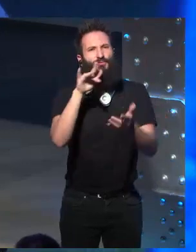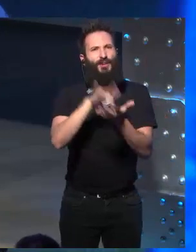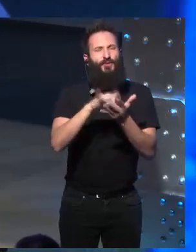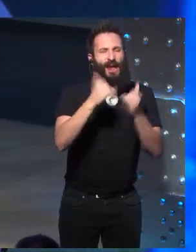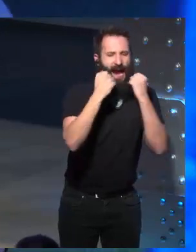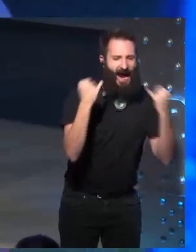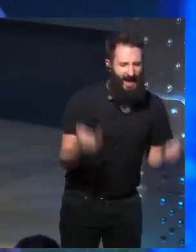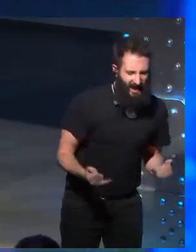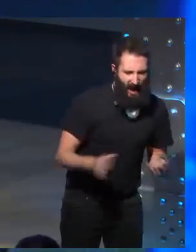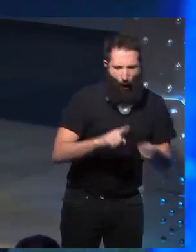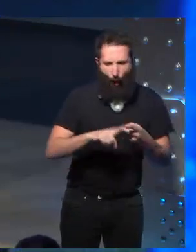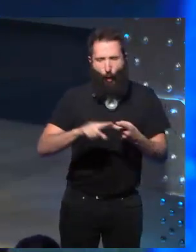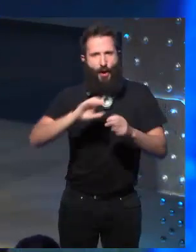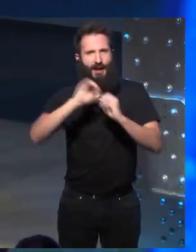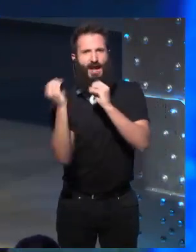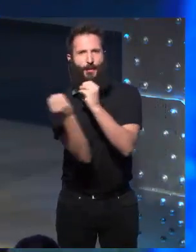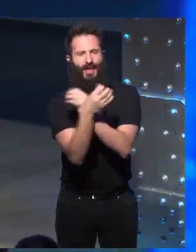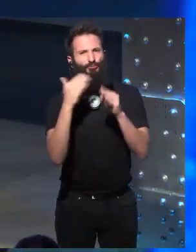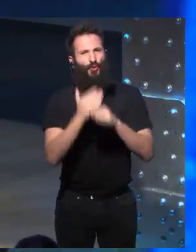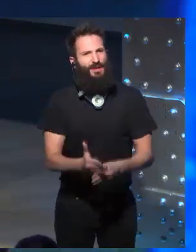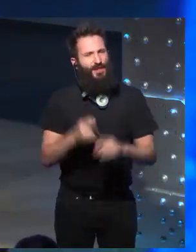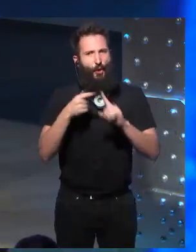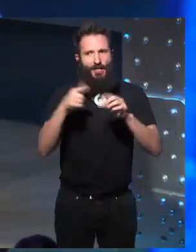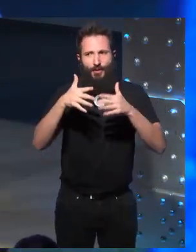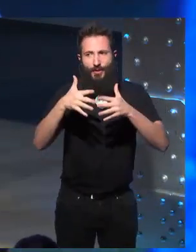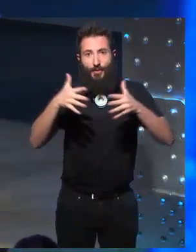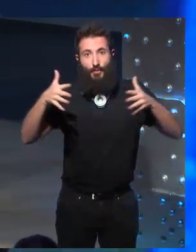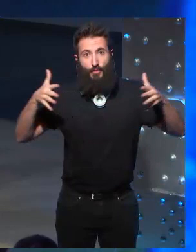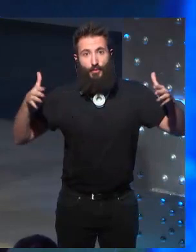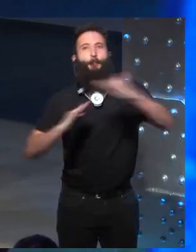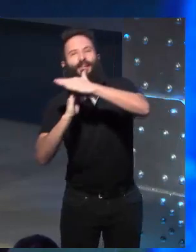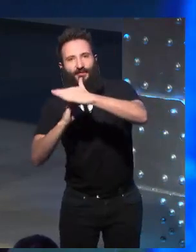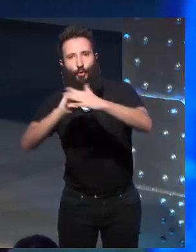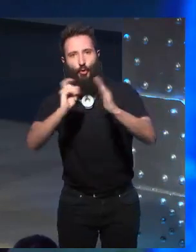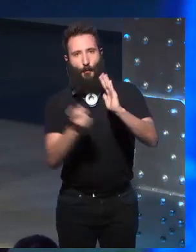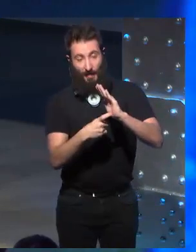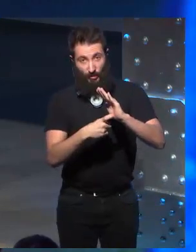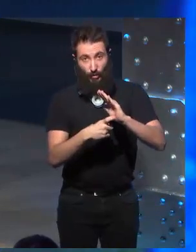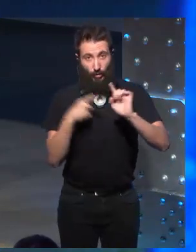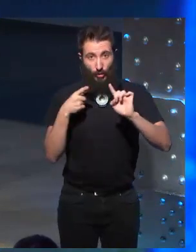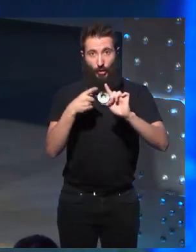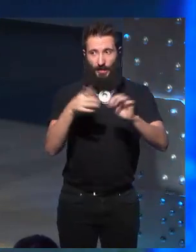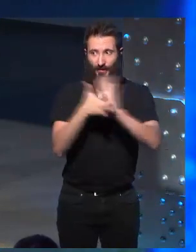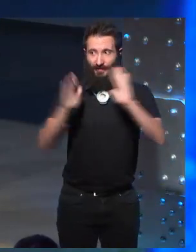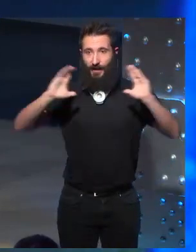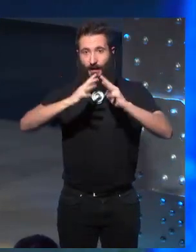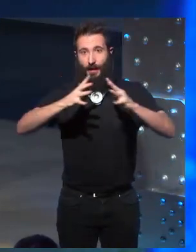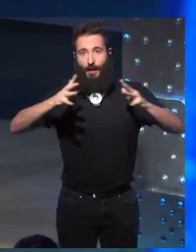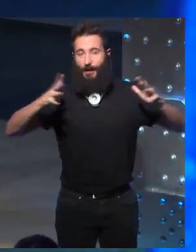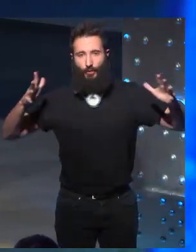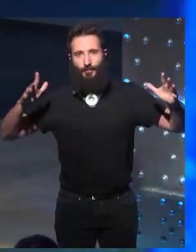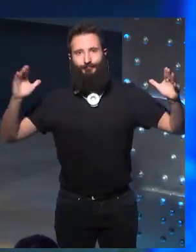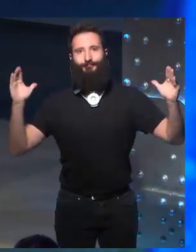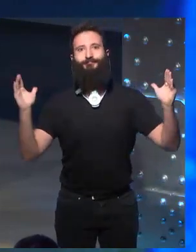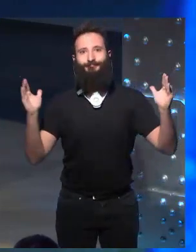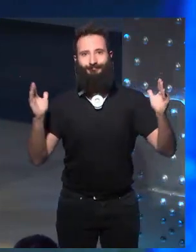our space to completely stop the expansion and get the reverse? So the two possibilities are,